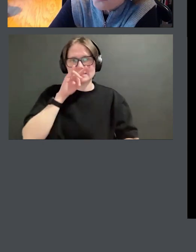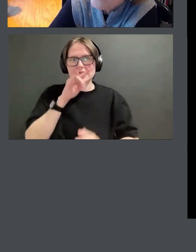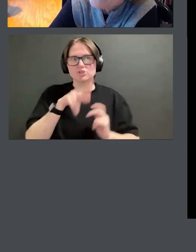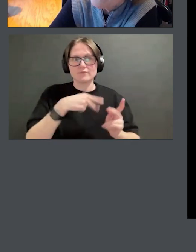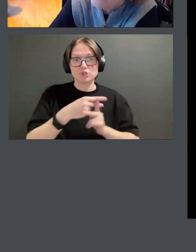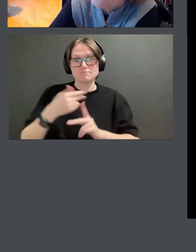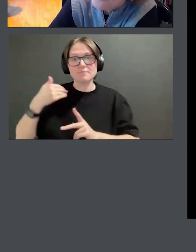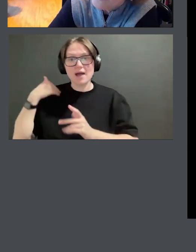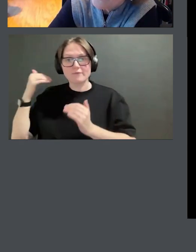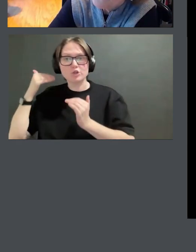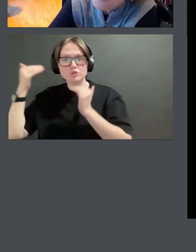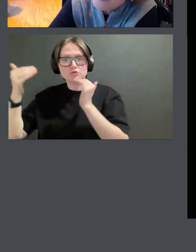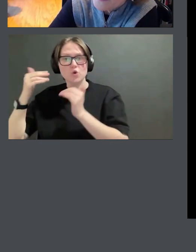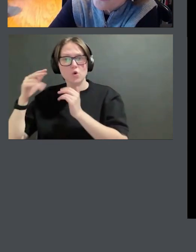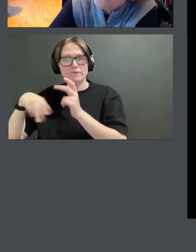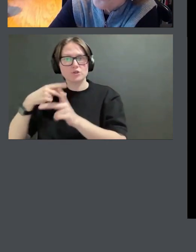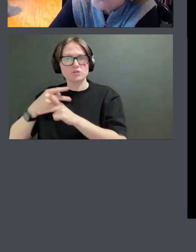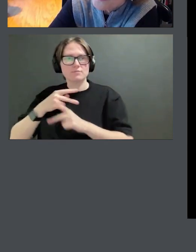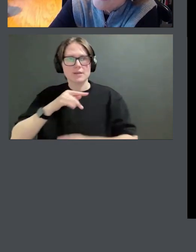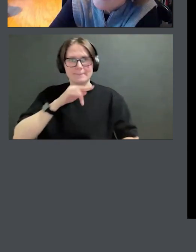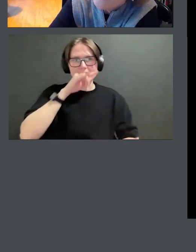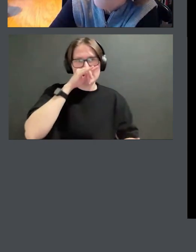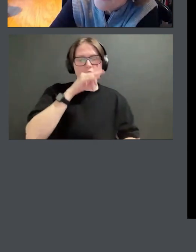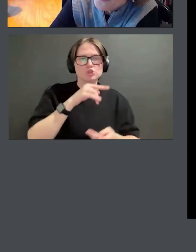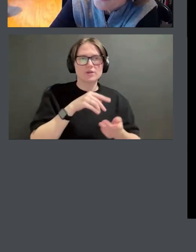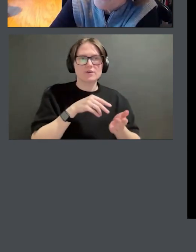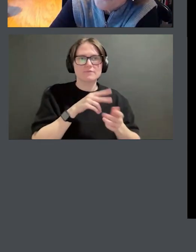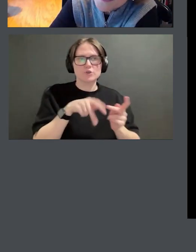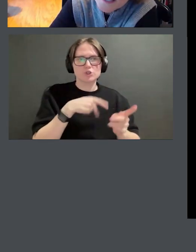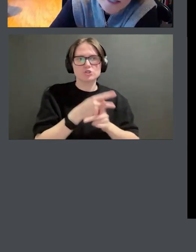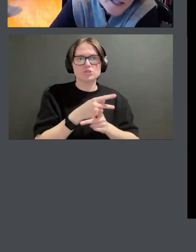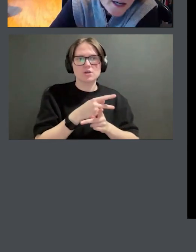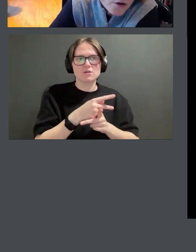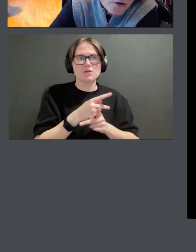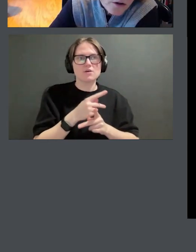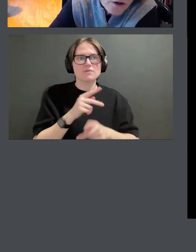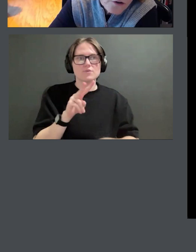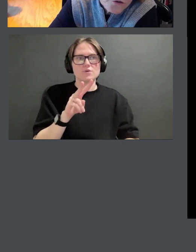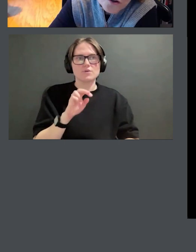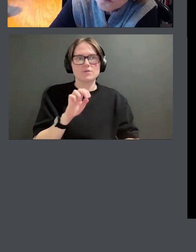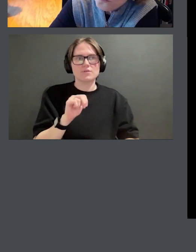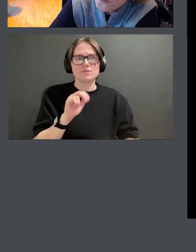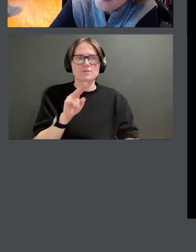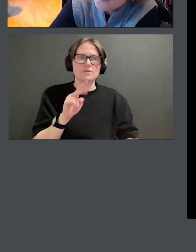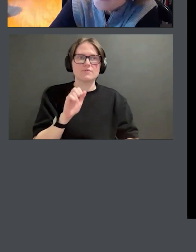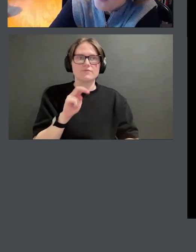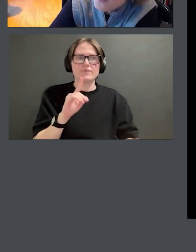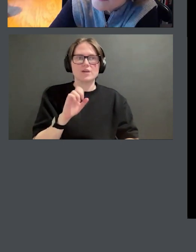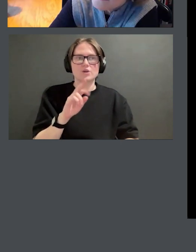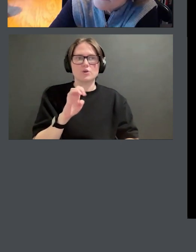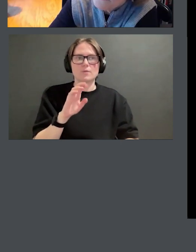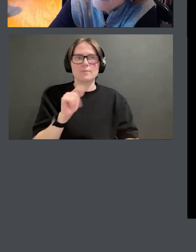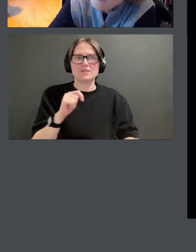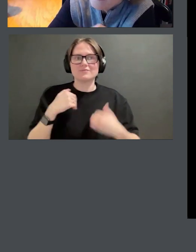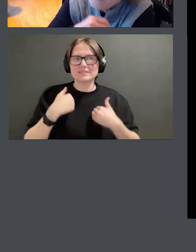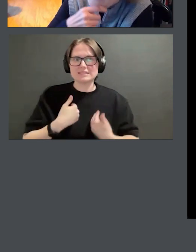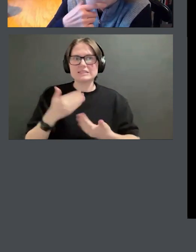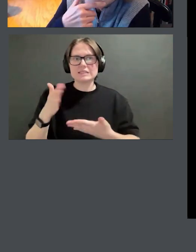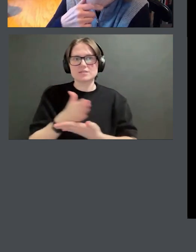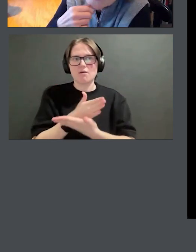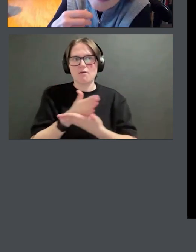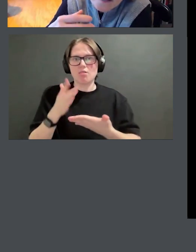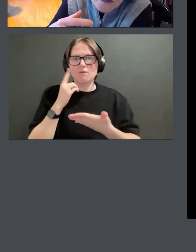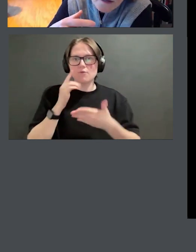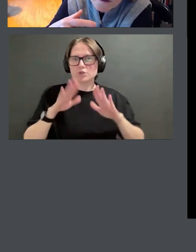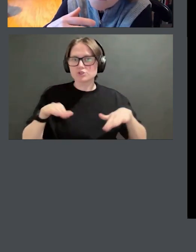they've more recently developed a pediatric version of the Vanderbilt Fatigue Scale for children with hearing loss.